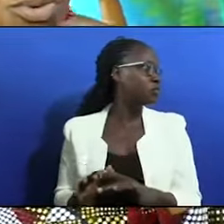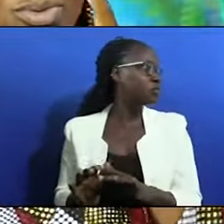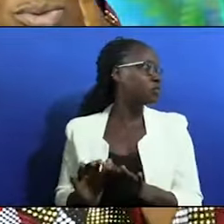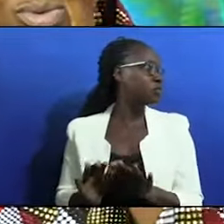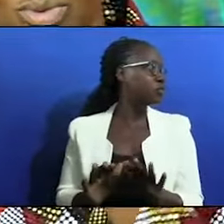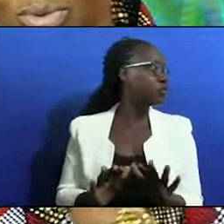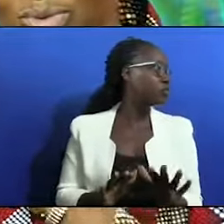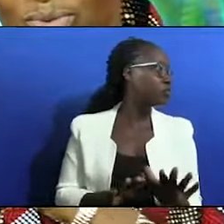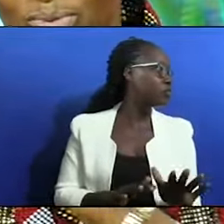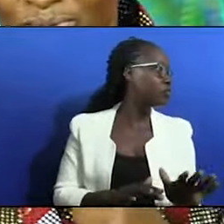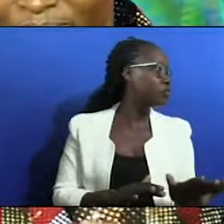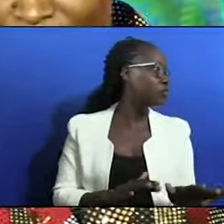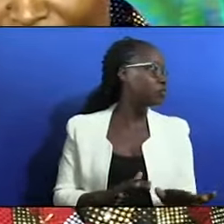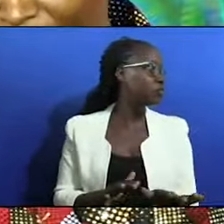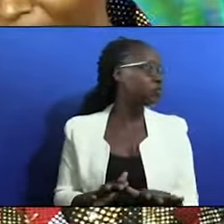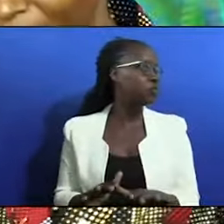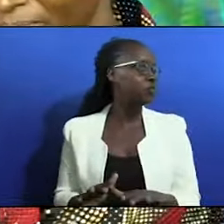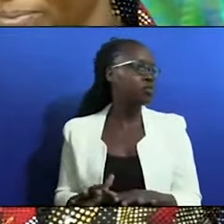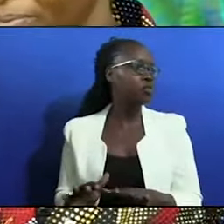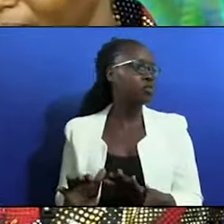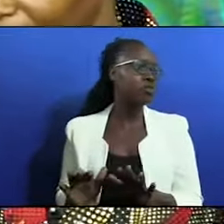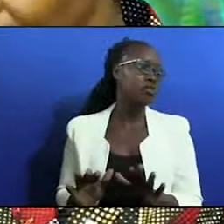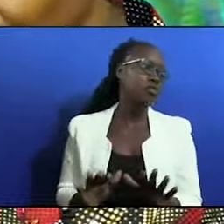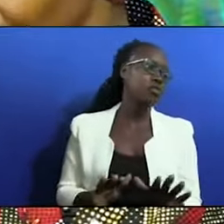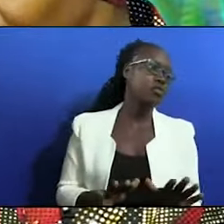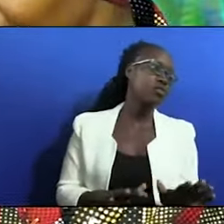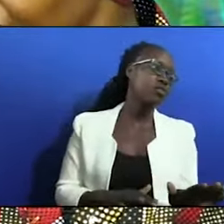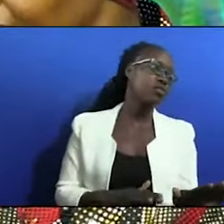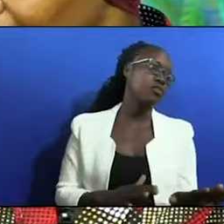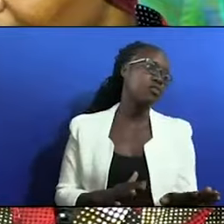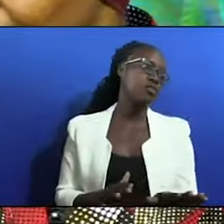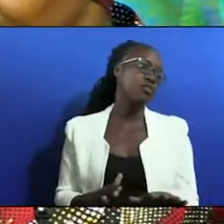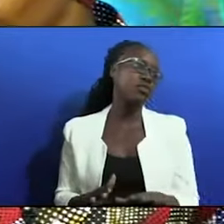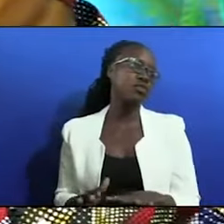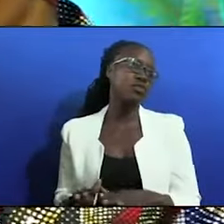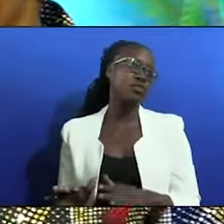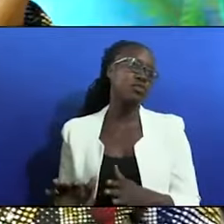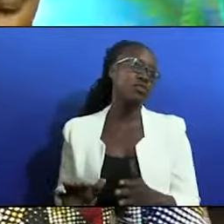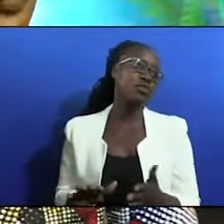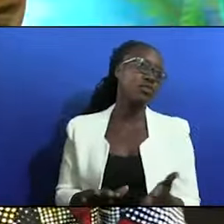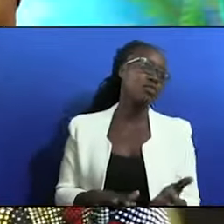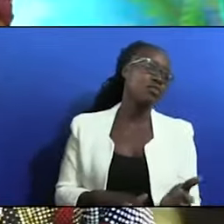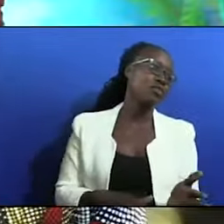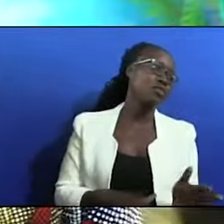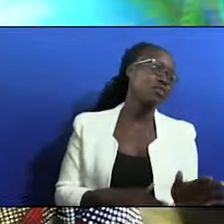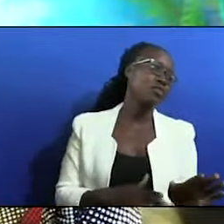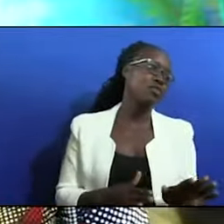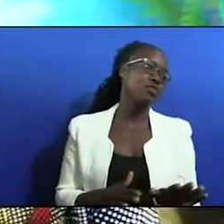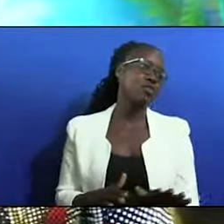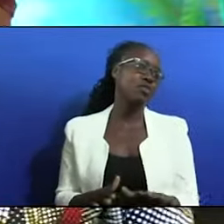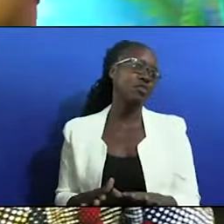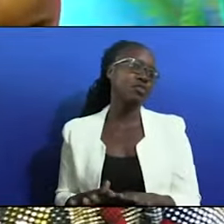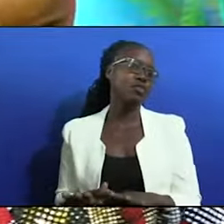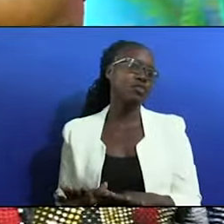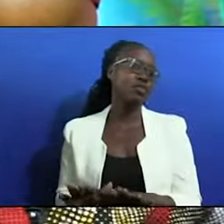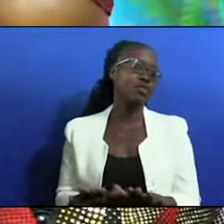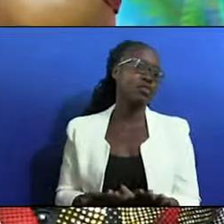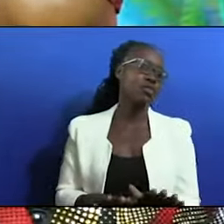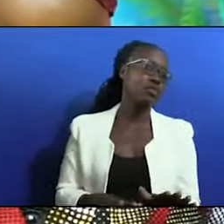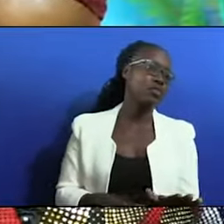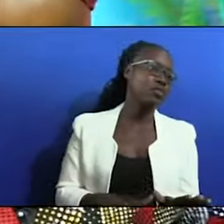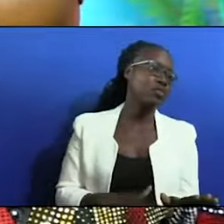you. Come. There's more time for you. Jesus can wait forever for you. The reason Jesus has not come is just